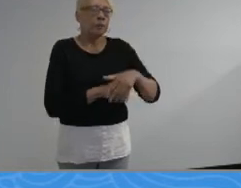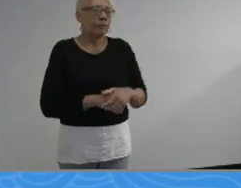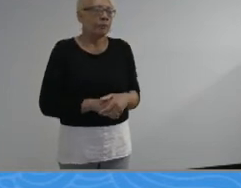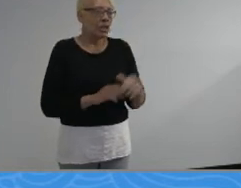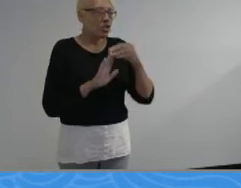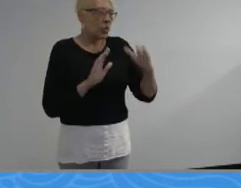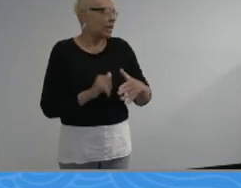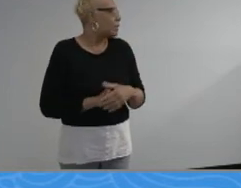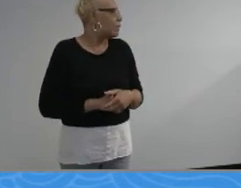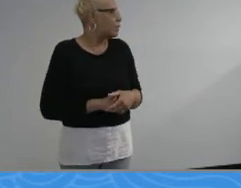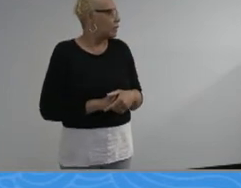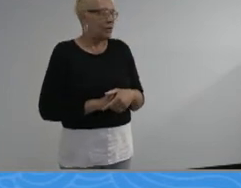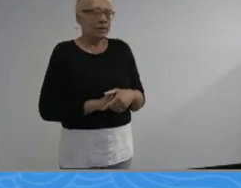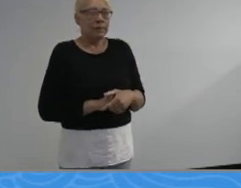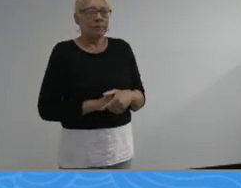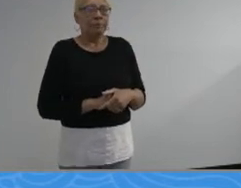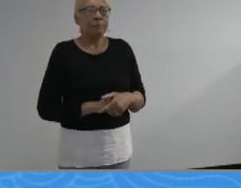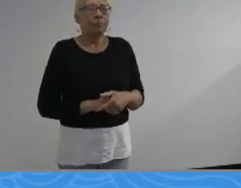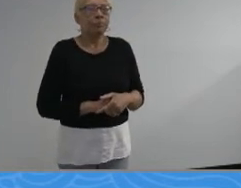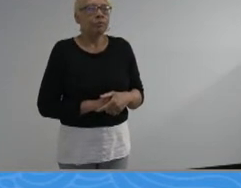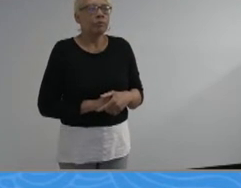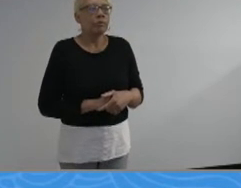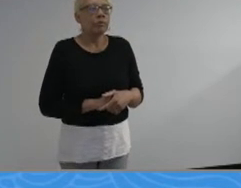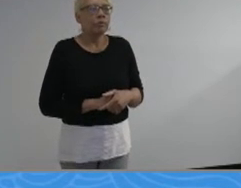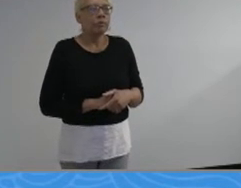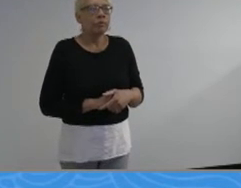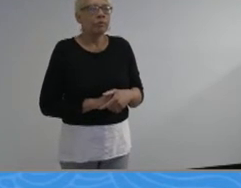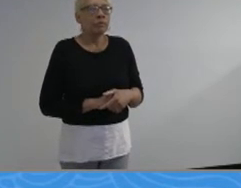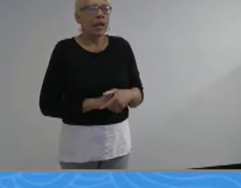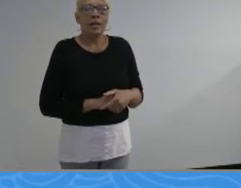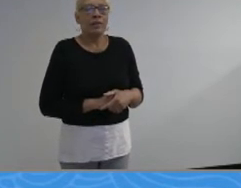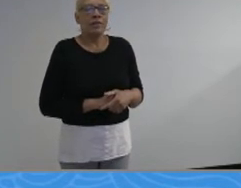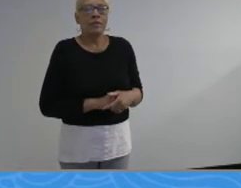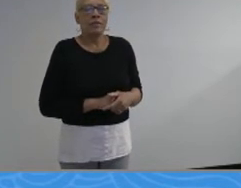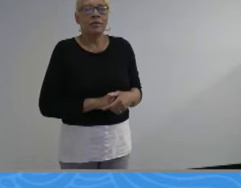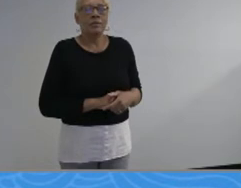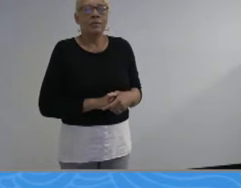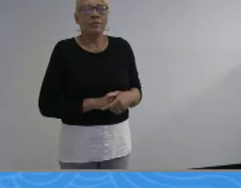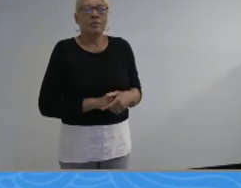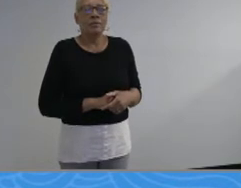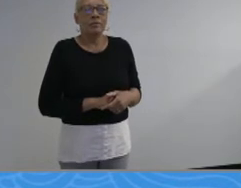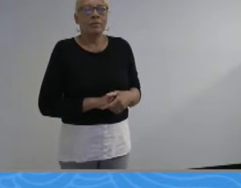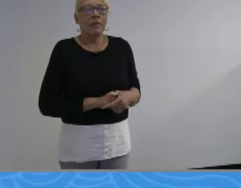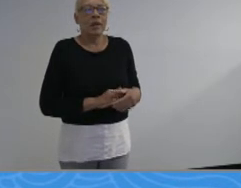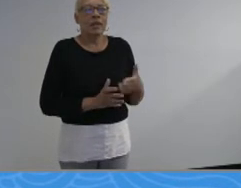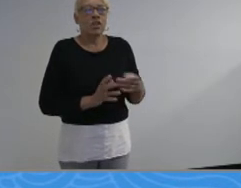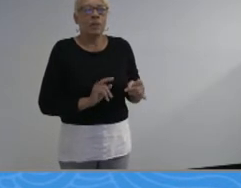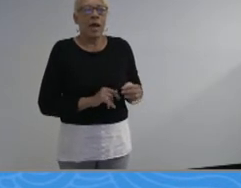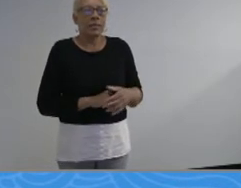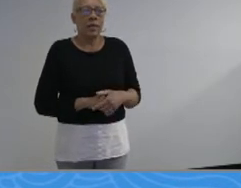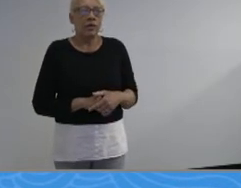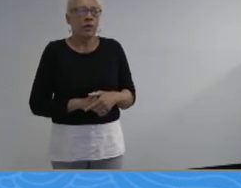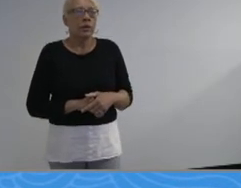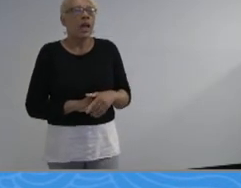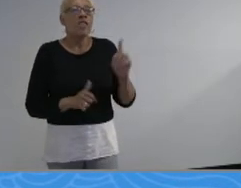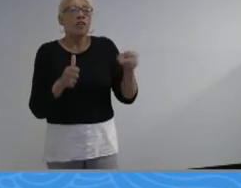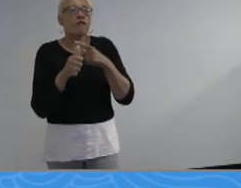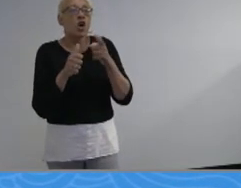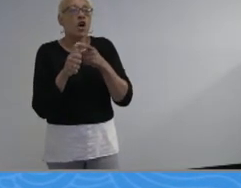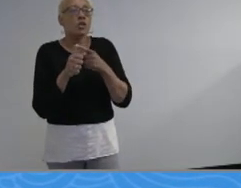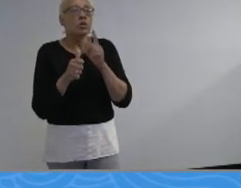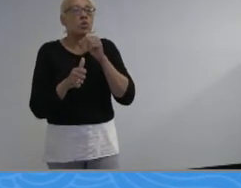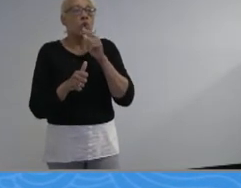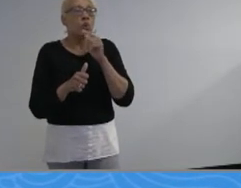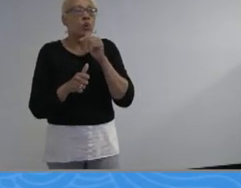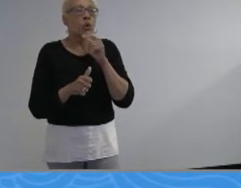turn it over to each of our panelists, and I will allow them to introduce themselves before I move into questions. So the first person who popped up was Dr.